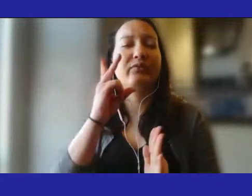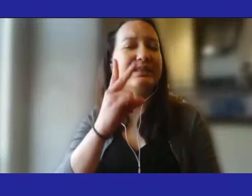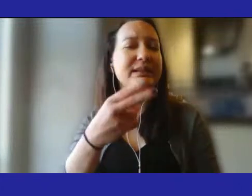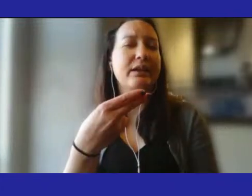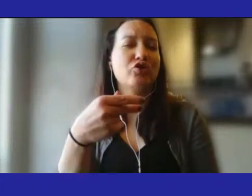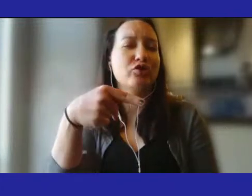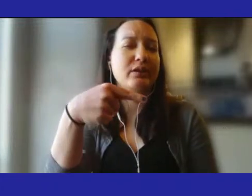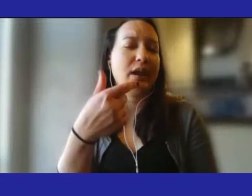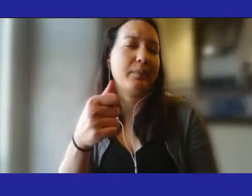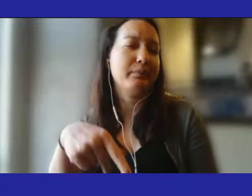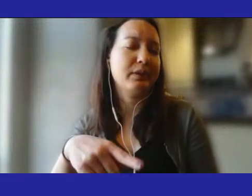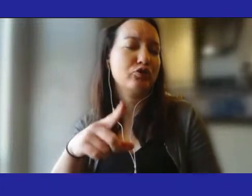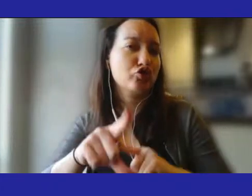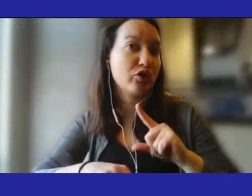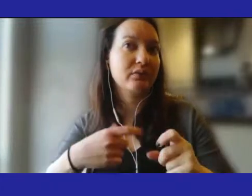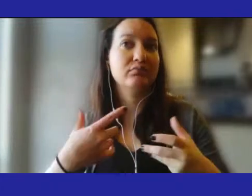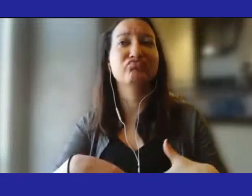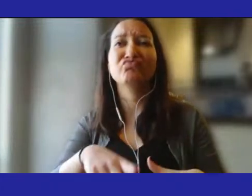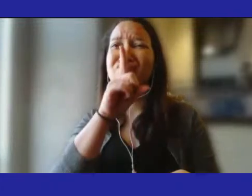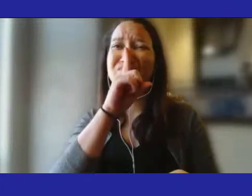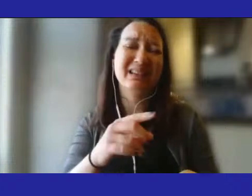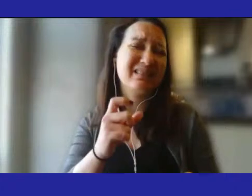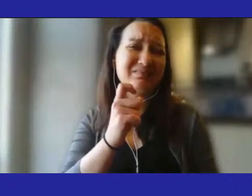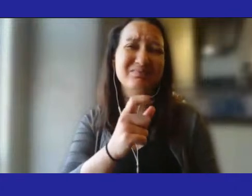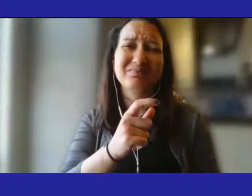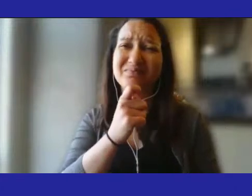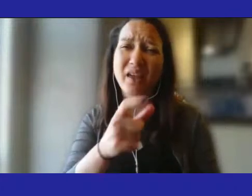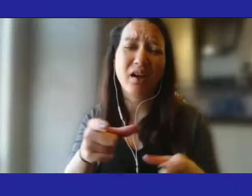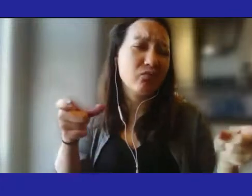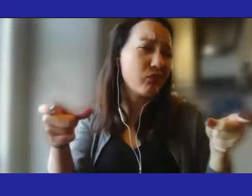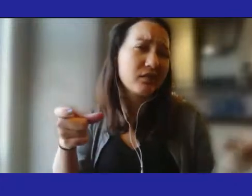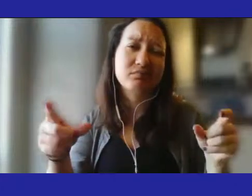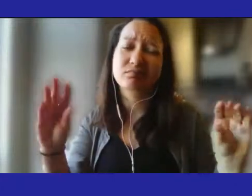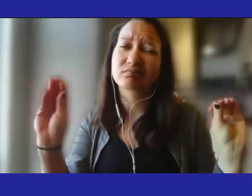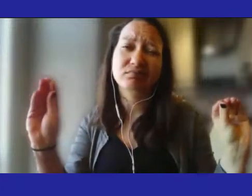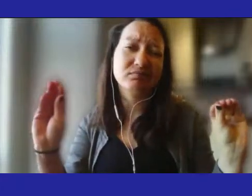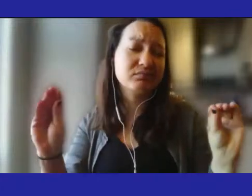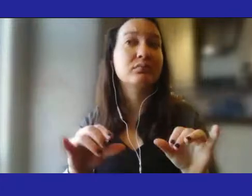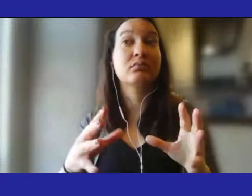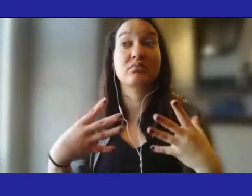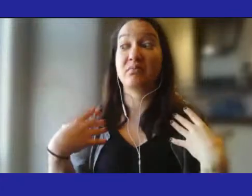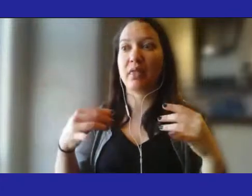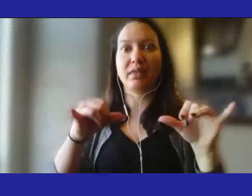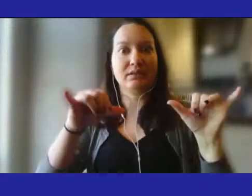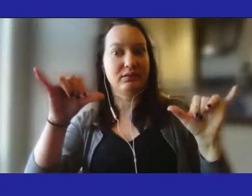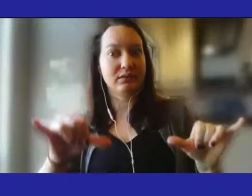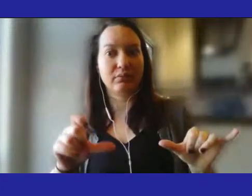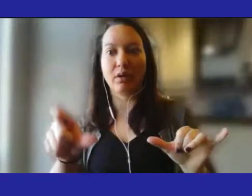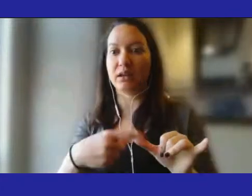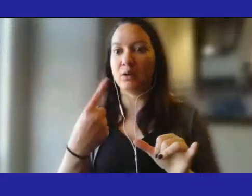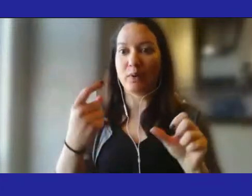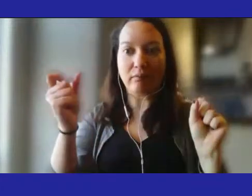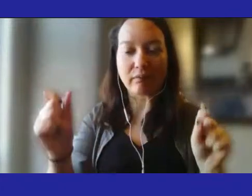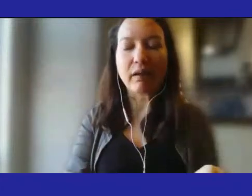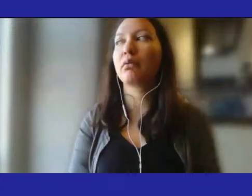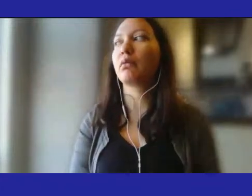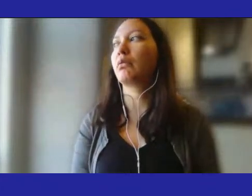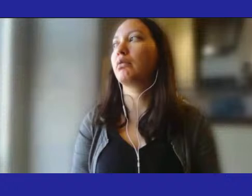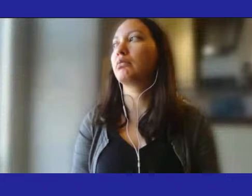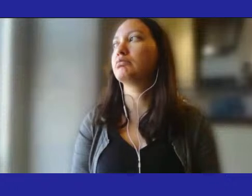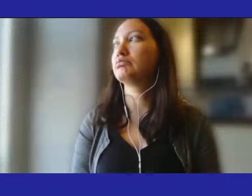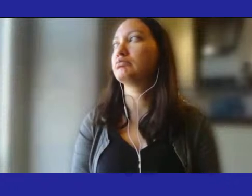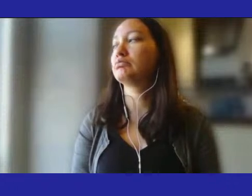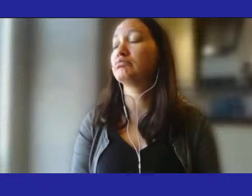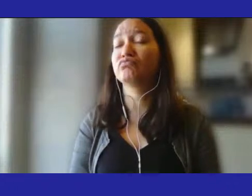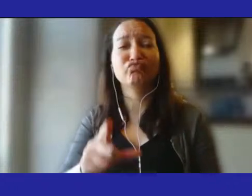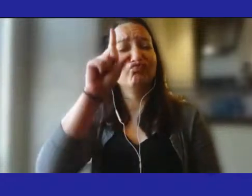before this was pretty not regulated. So a health system or any provider could do as they pleased in